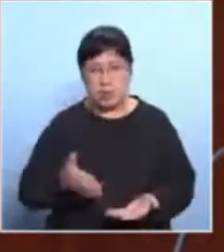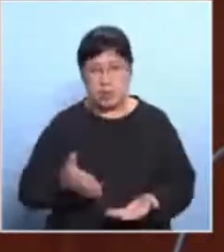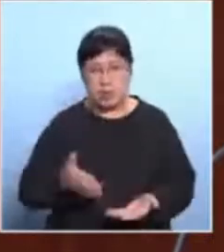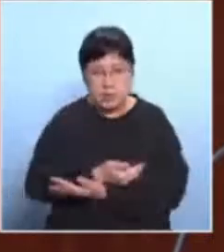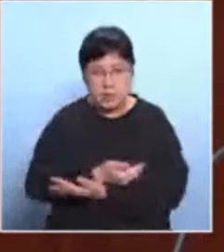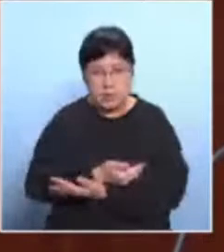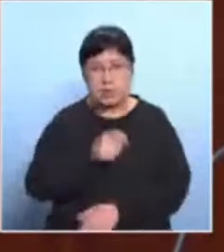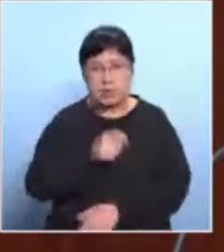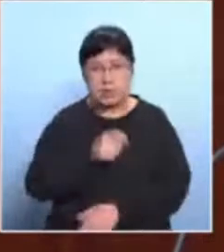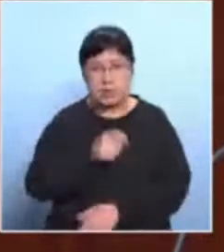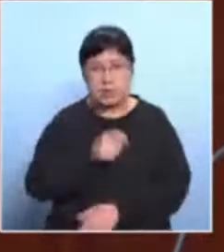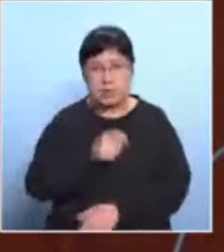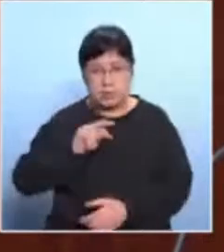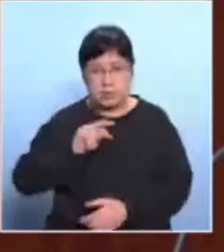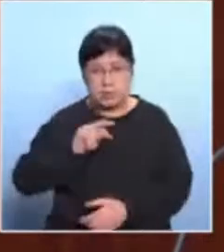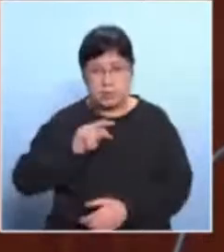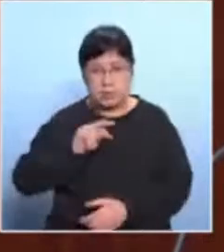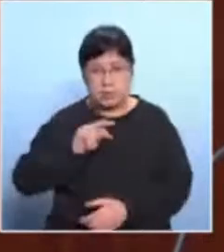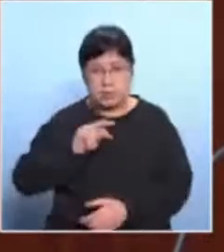babies.